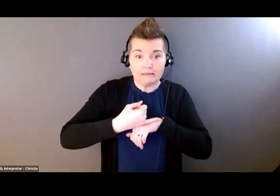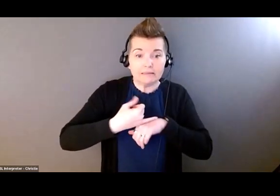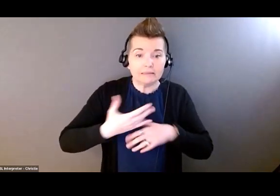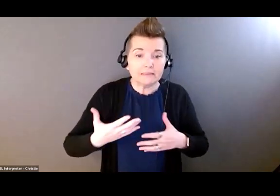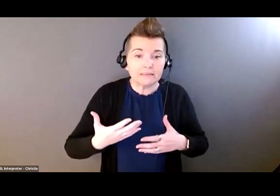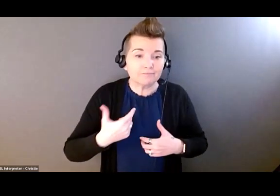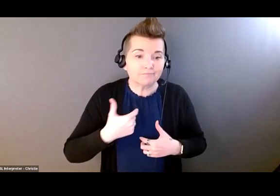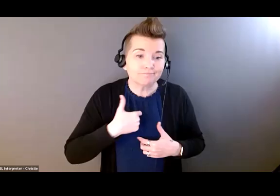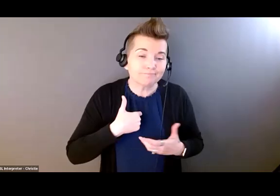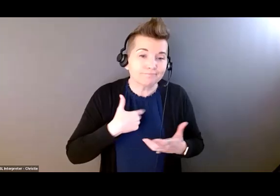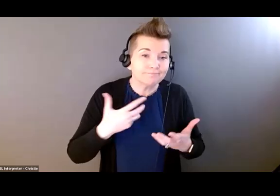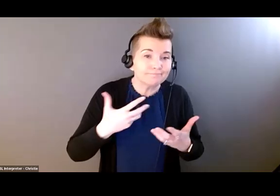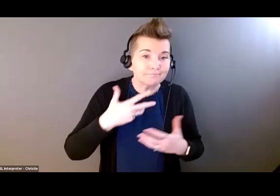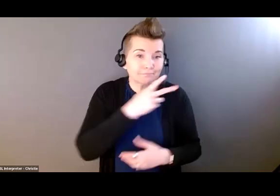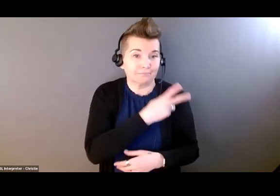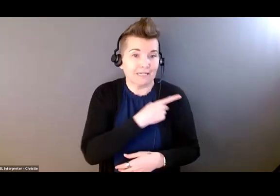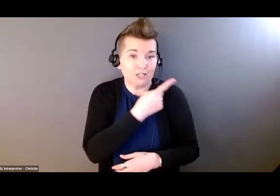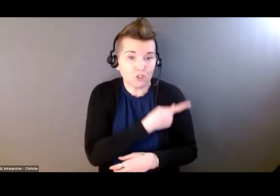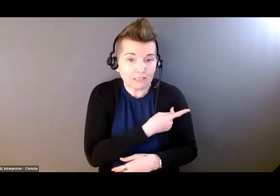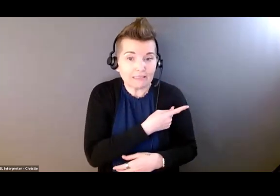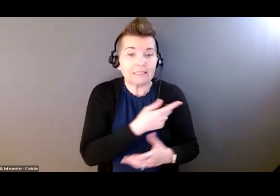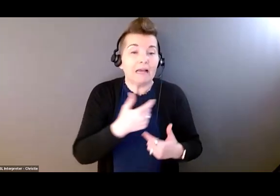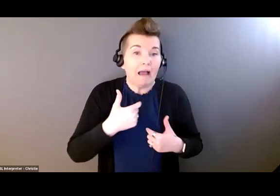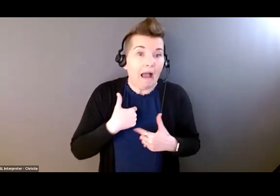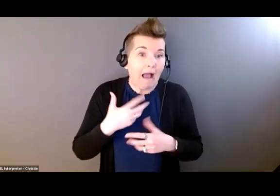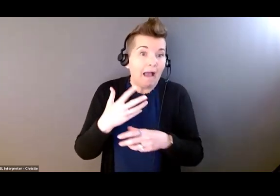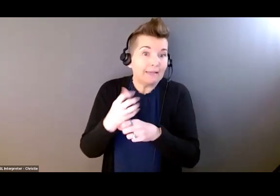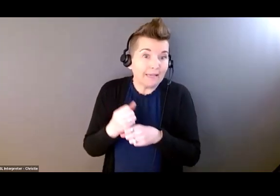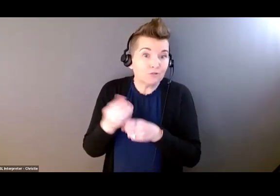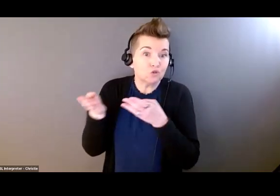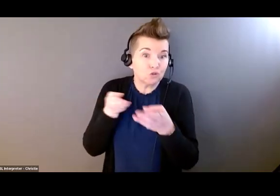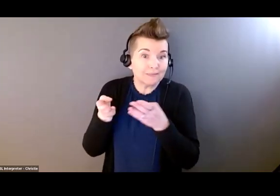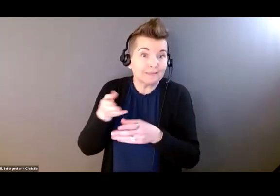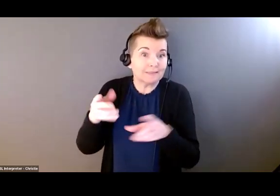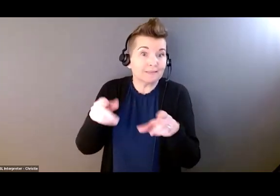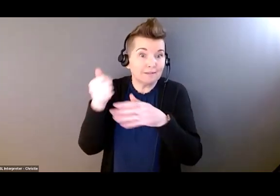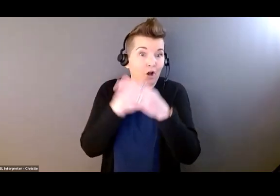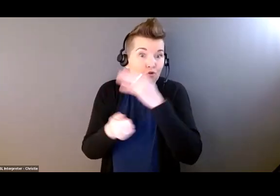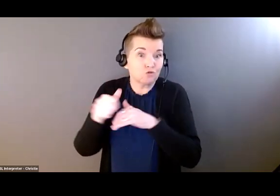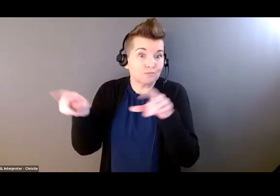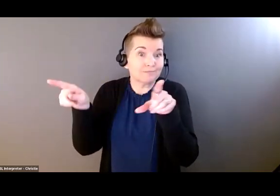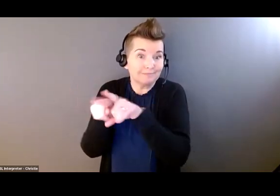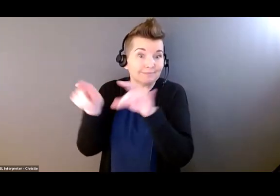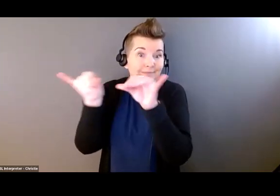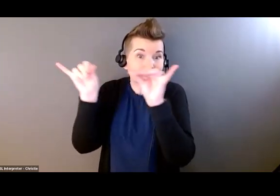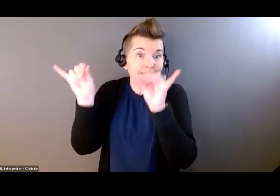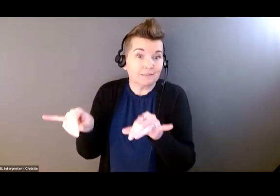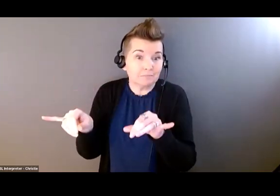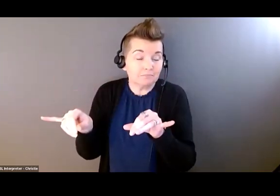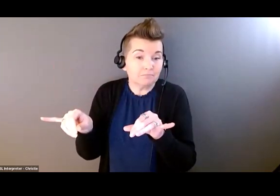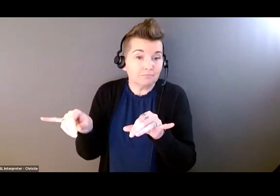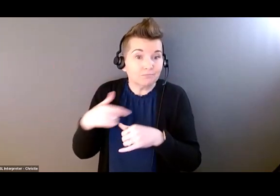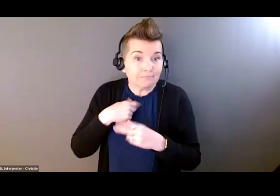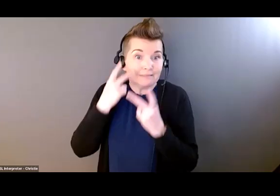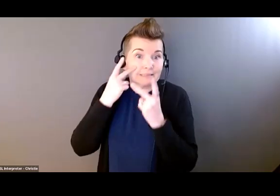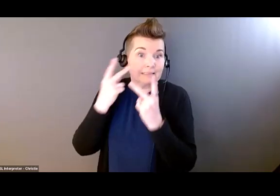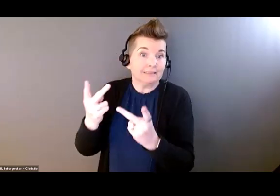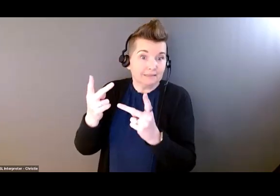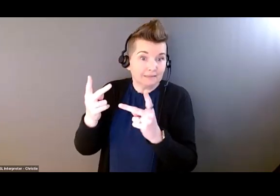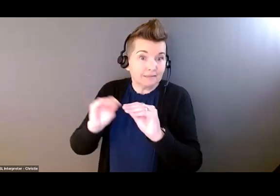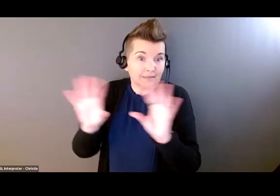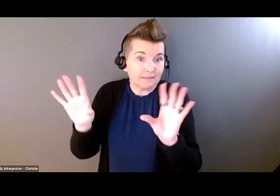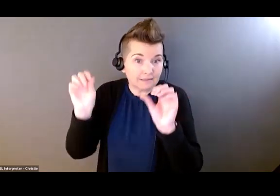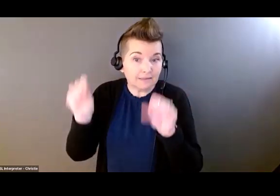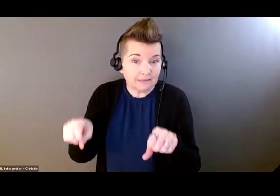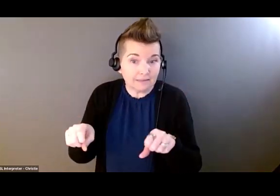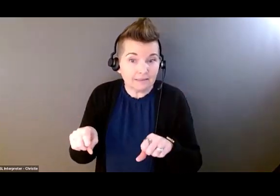this includes, and I say that from my lived experience as a patient and as someone who navigates the health system, receiving services